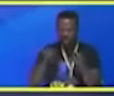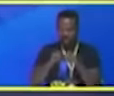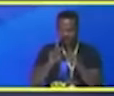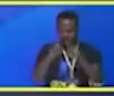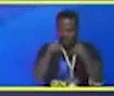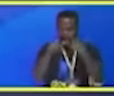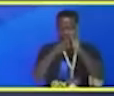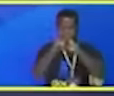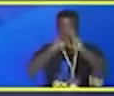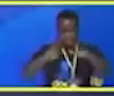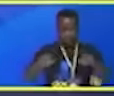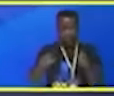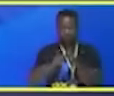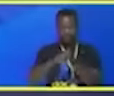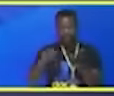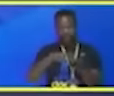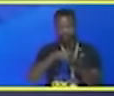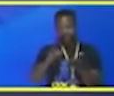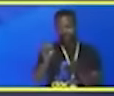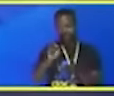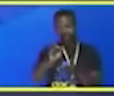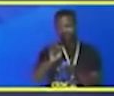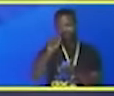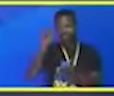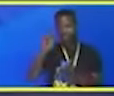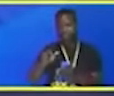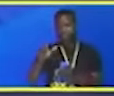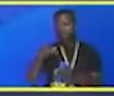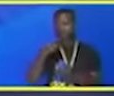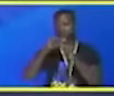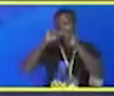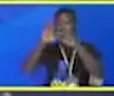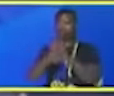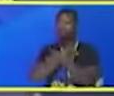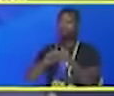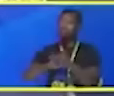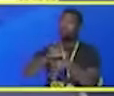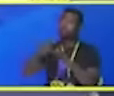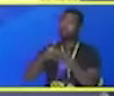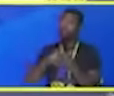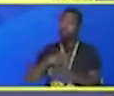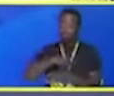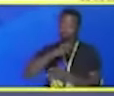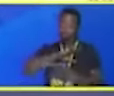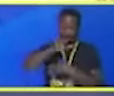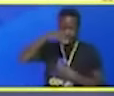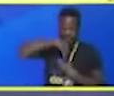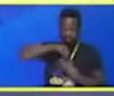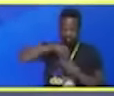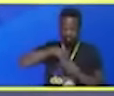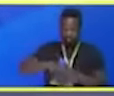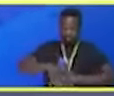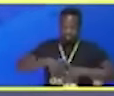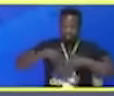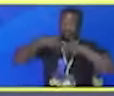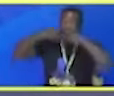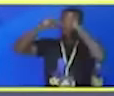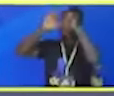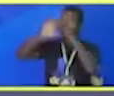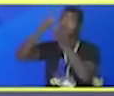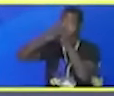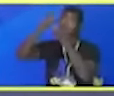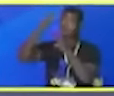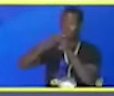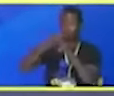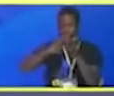The Bible says in Psalm 103, it says, bless the Lord, O my soul, and all that is within me, bless his holy name. Verse 2 says,